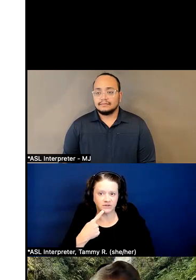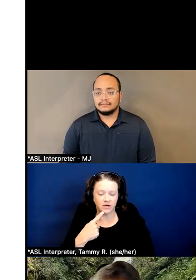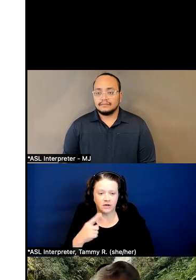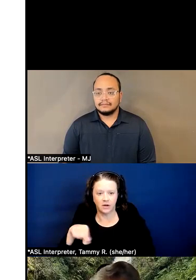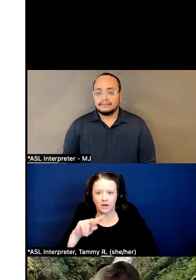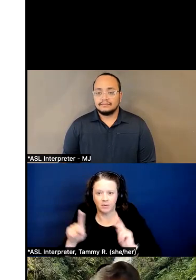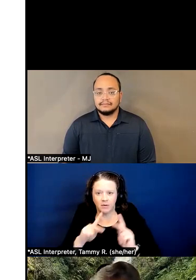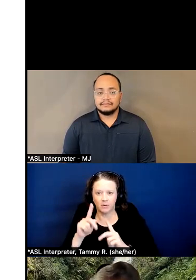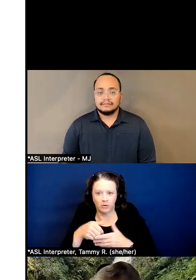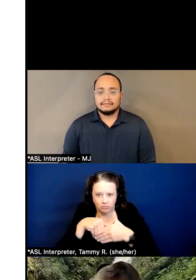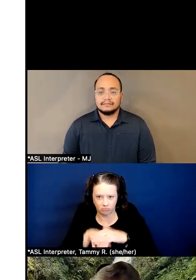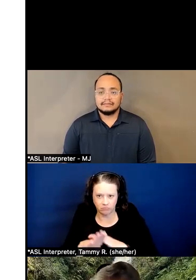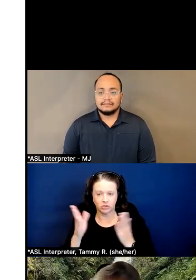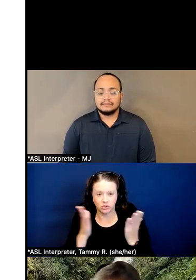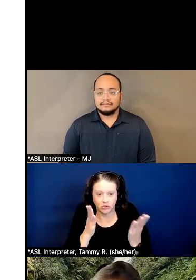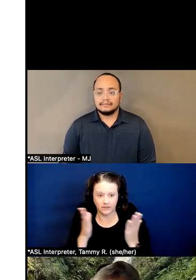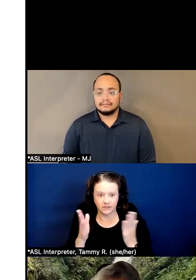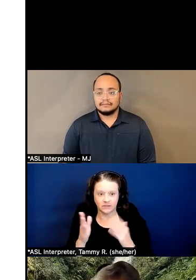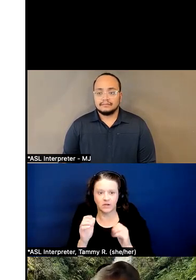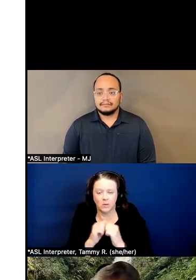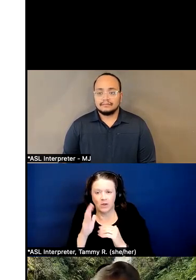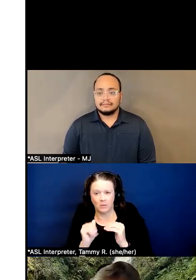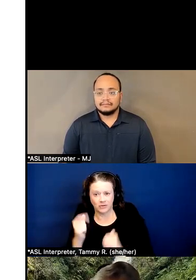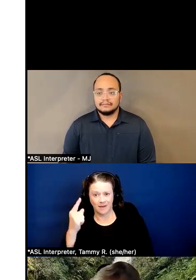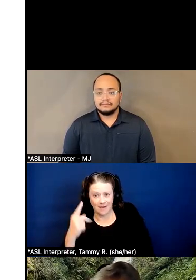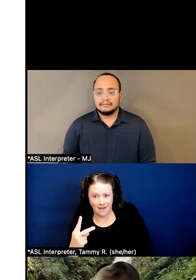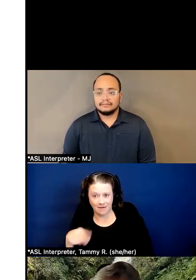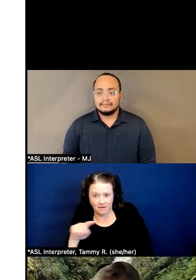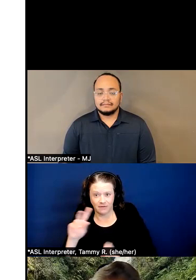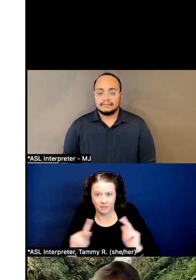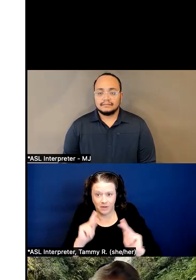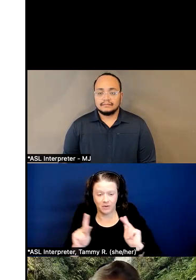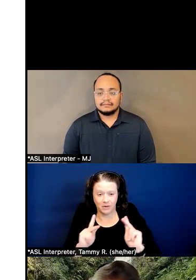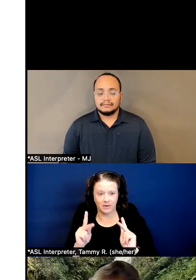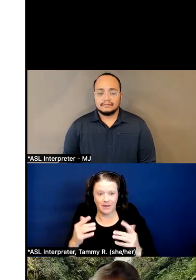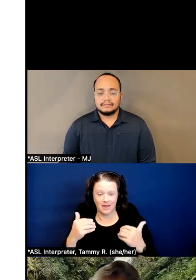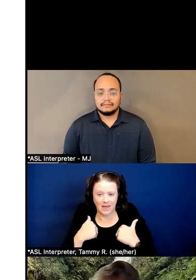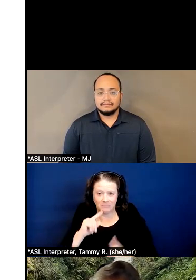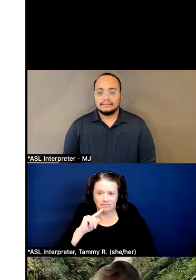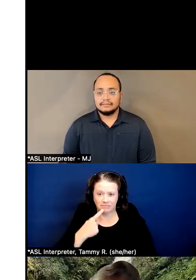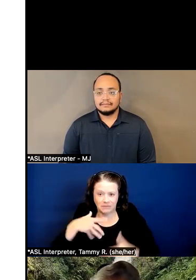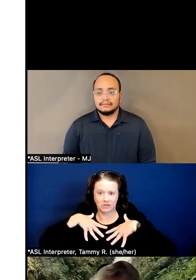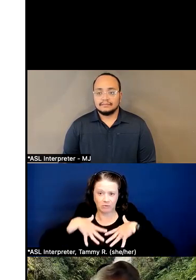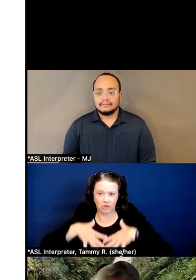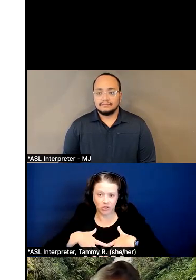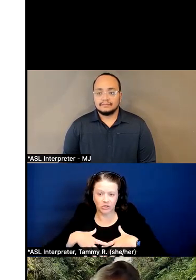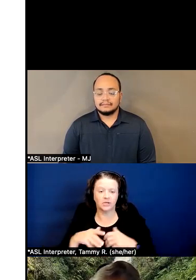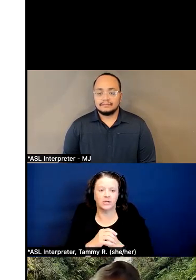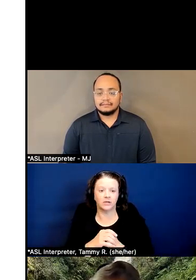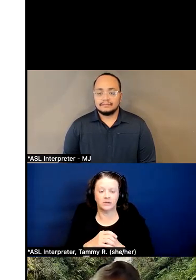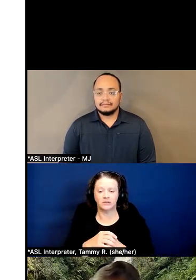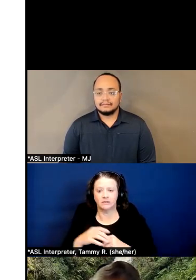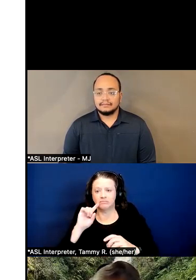were entering services, with almost half of the people having severe depression,